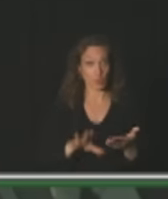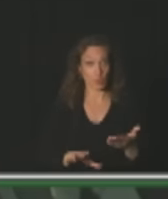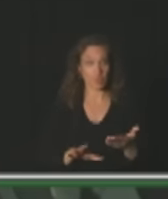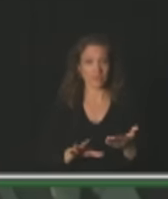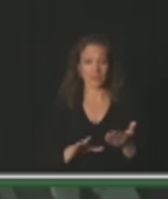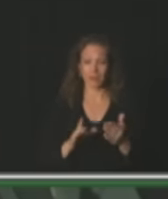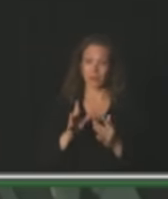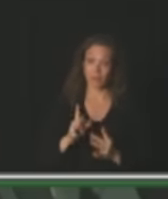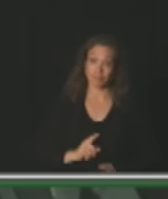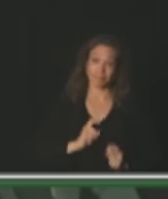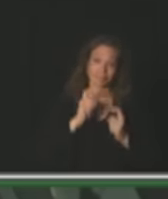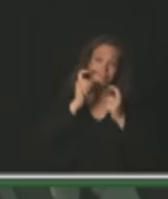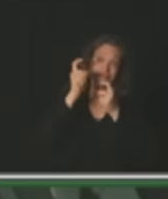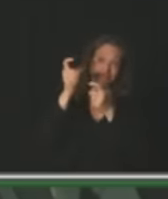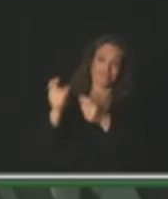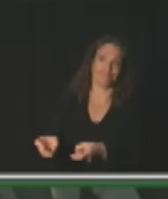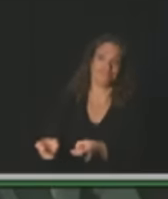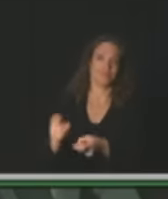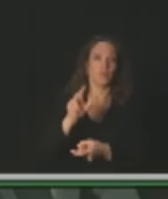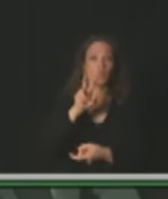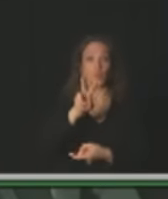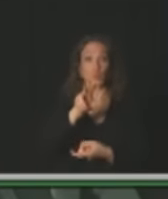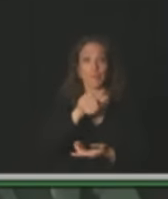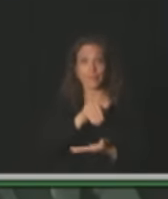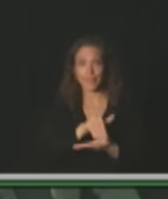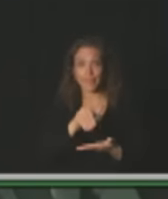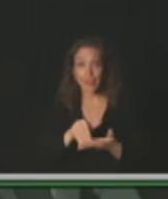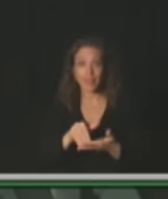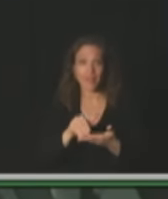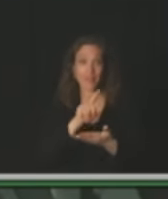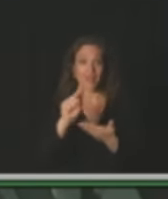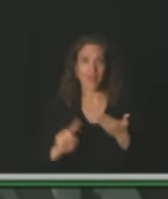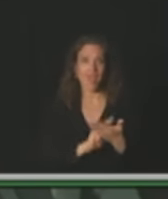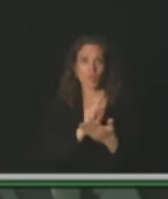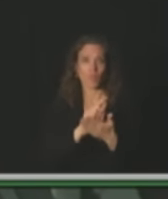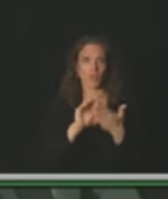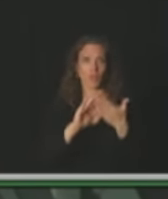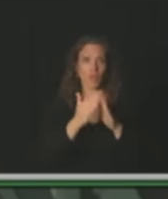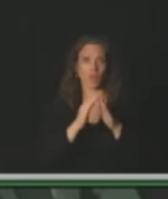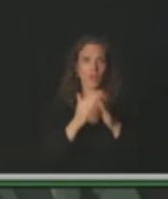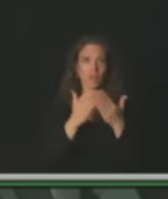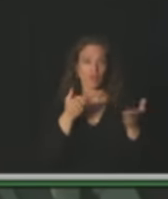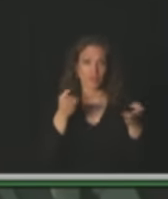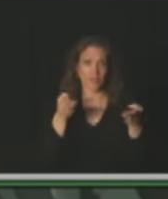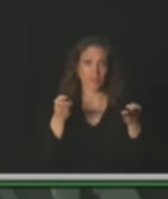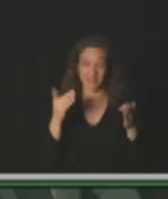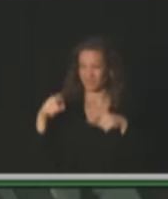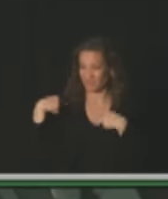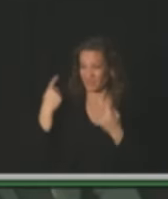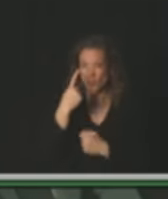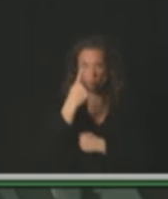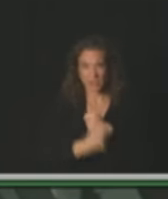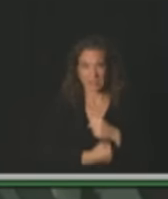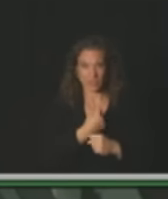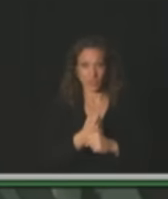2 million hours in community service this last year? 2 million hours